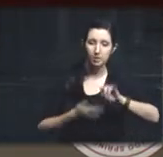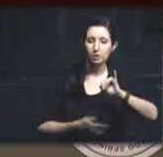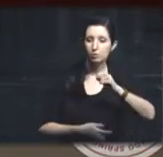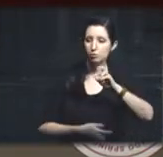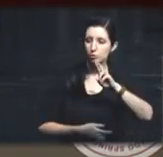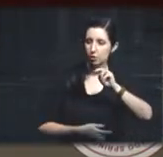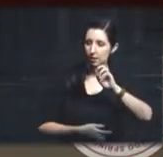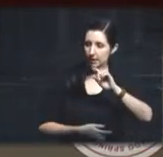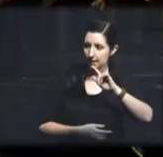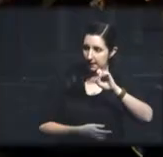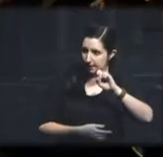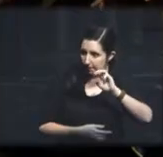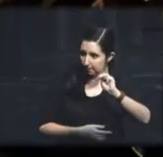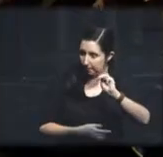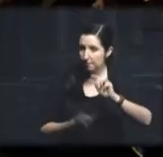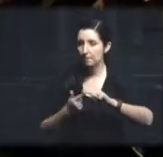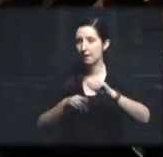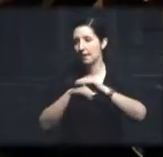else?